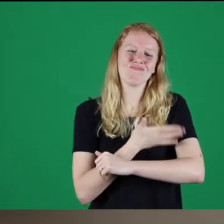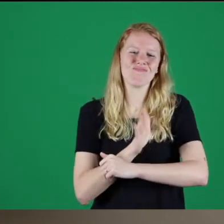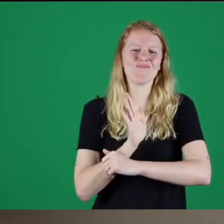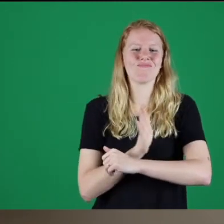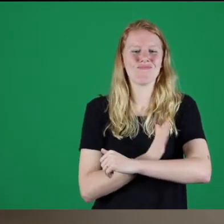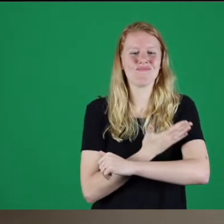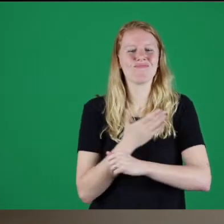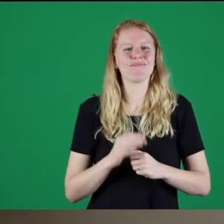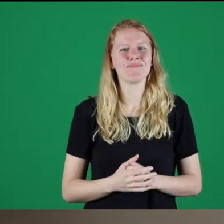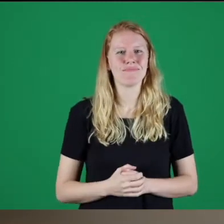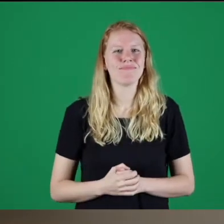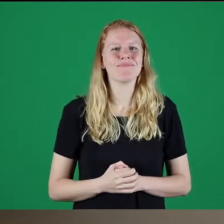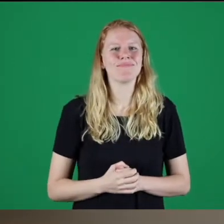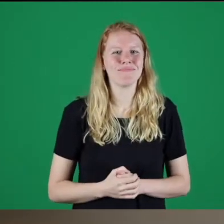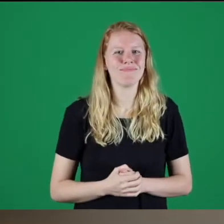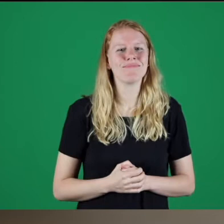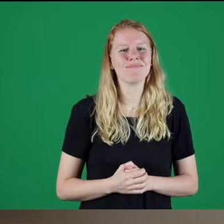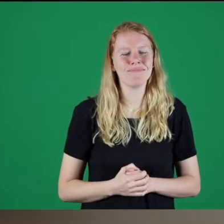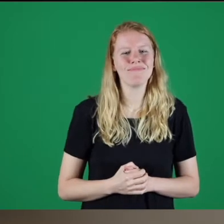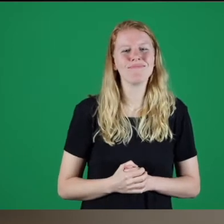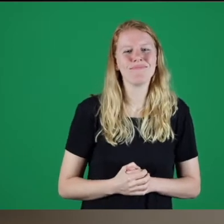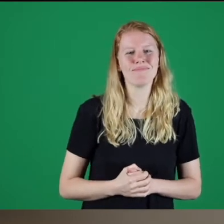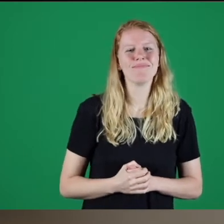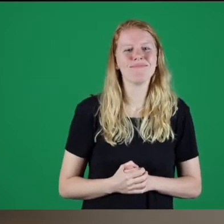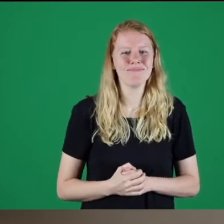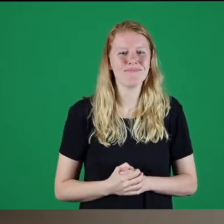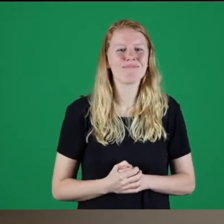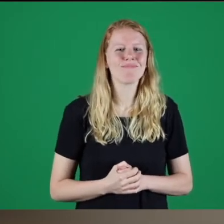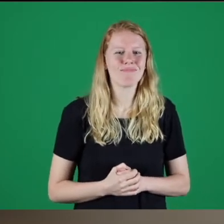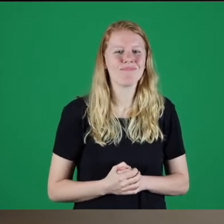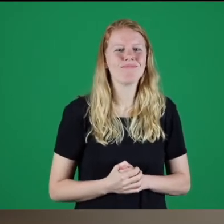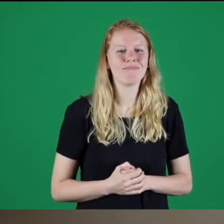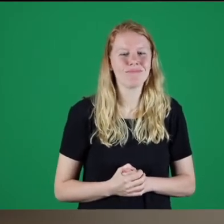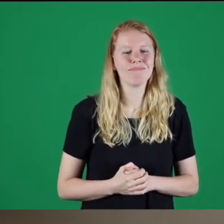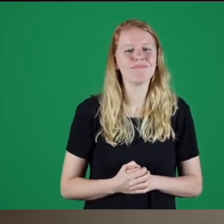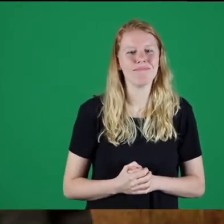Ambia sinana, kumbemba jali musanin jale kelu. Ambia sinana.